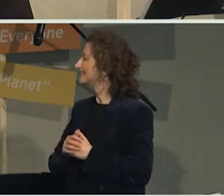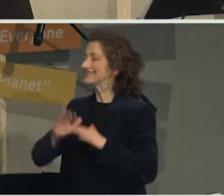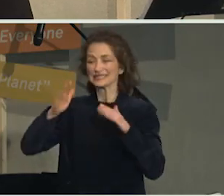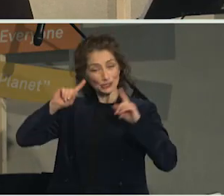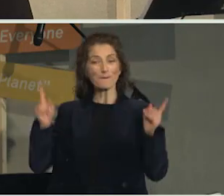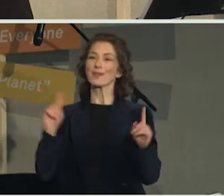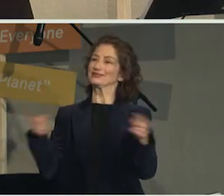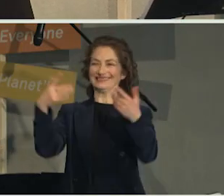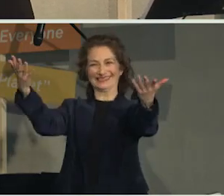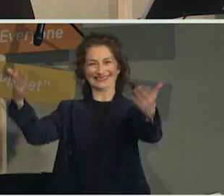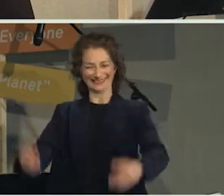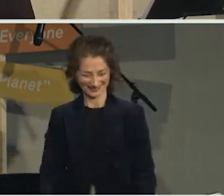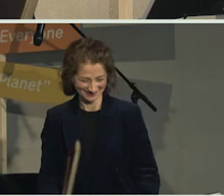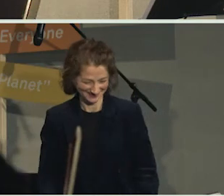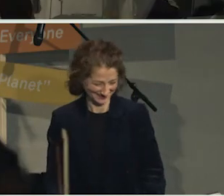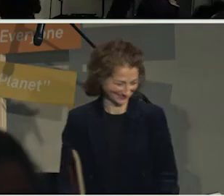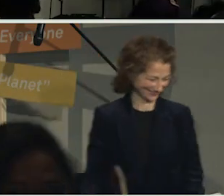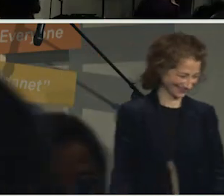is amazing.